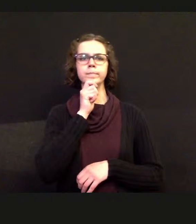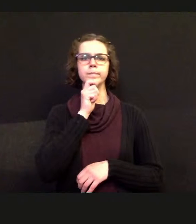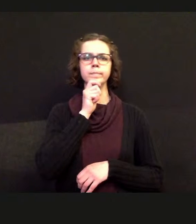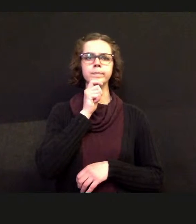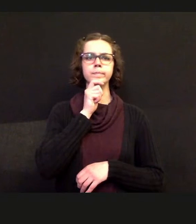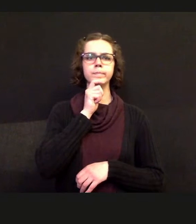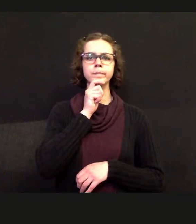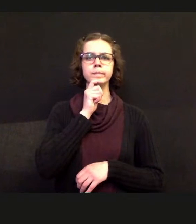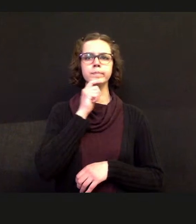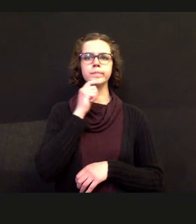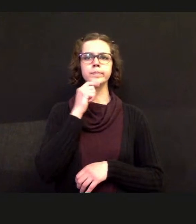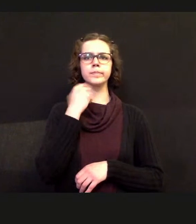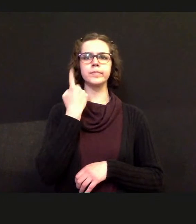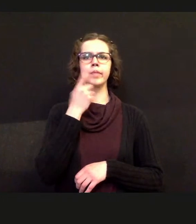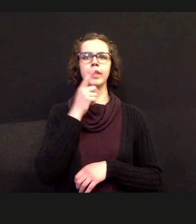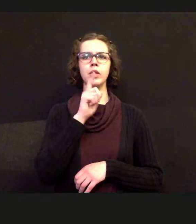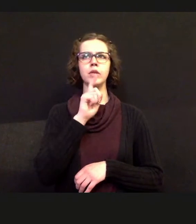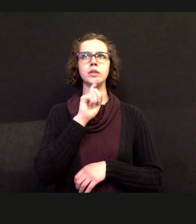Looks it,